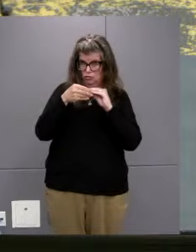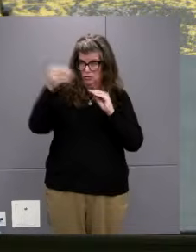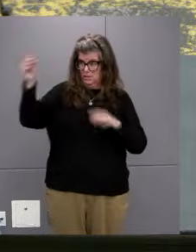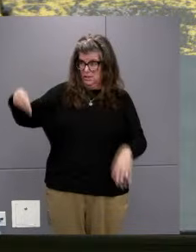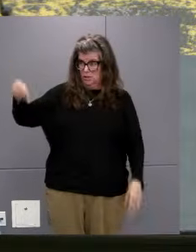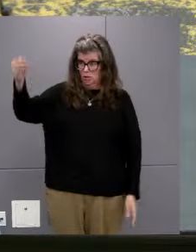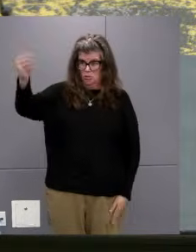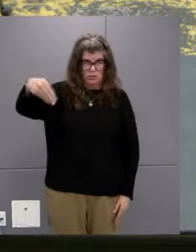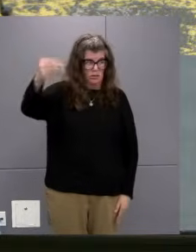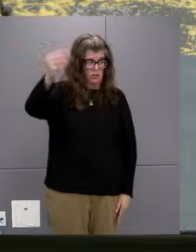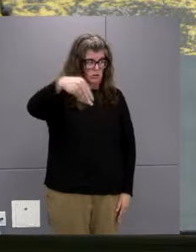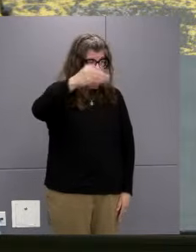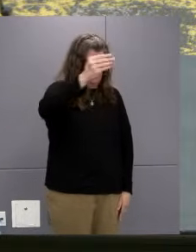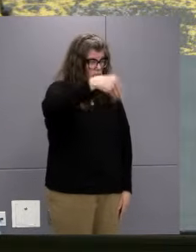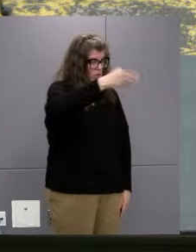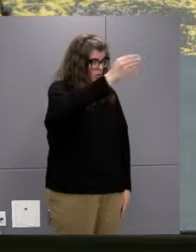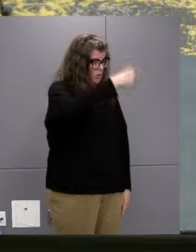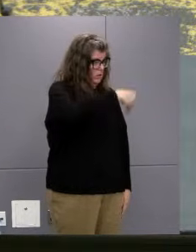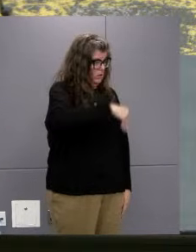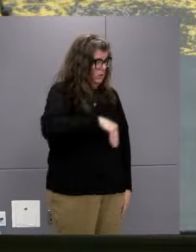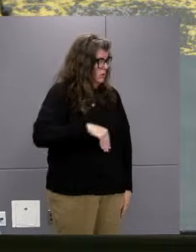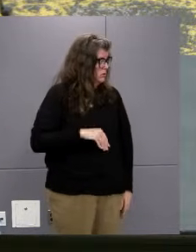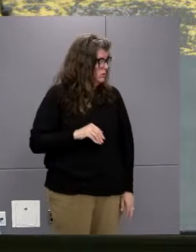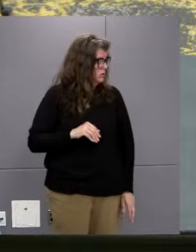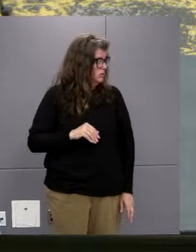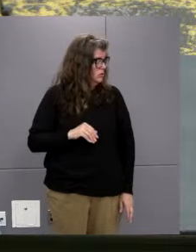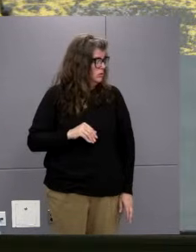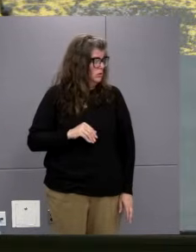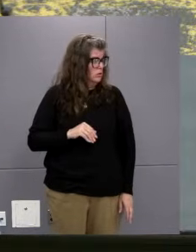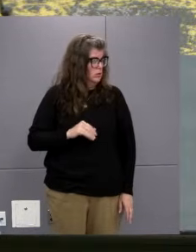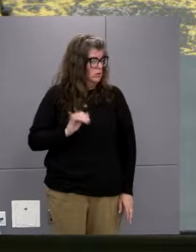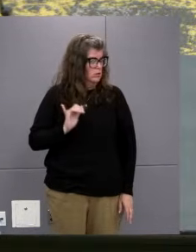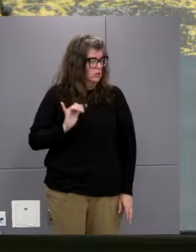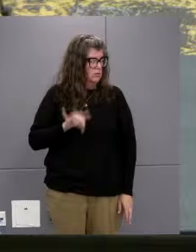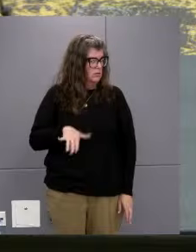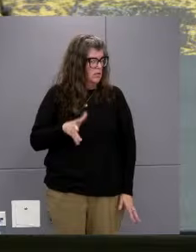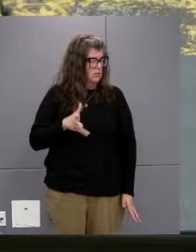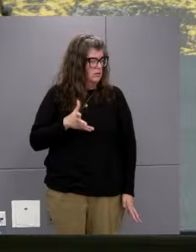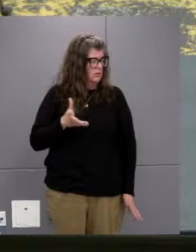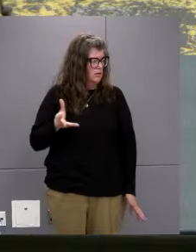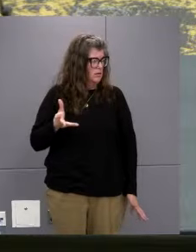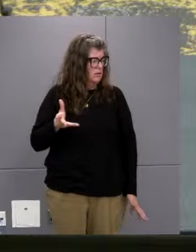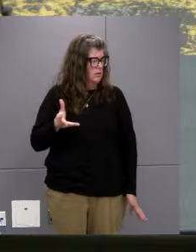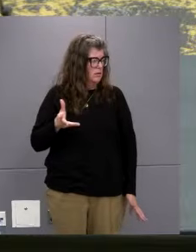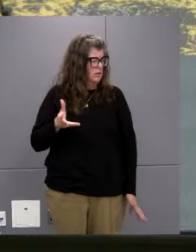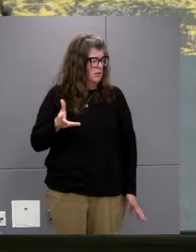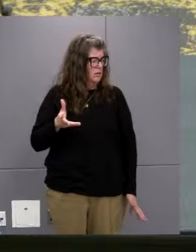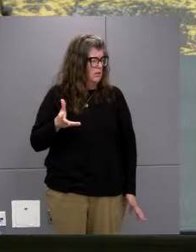be under a different system? No, but I'm just saying the potential loss.